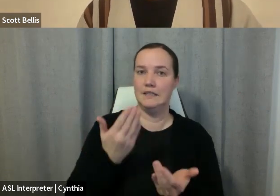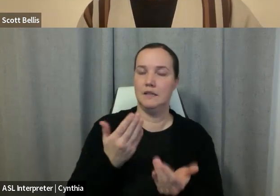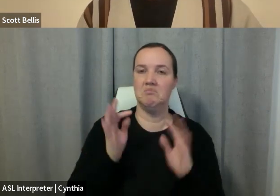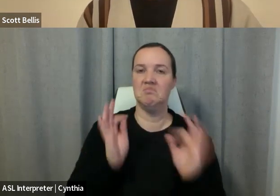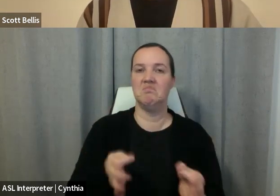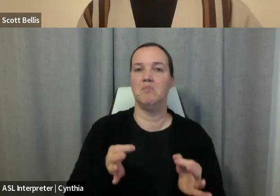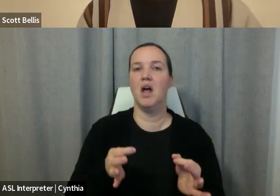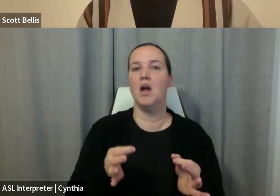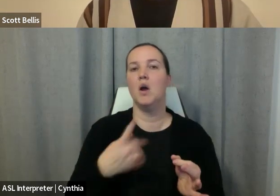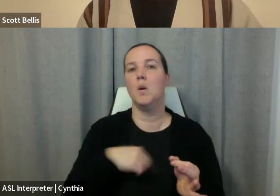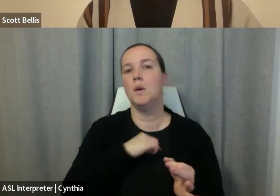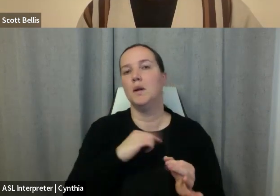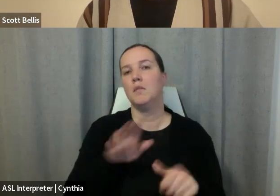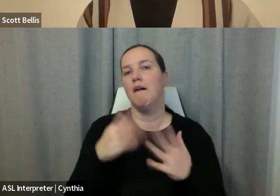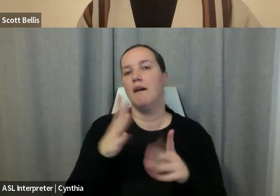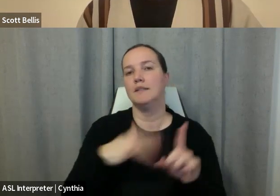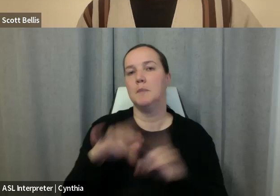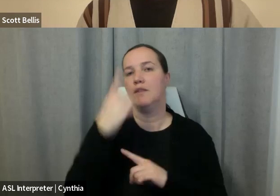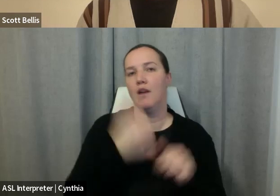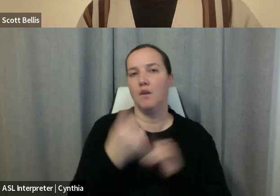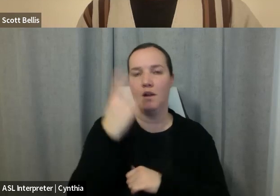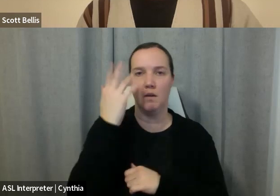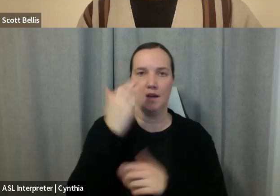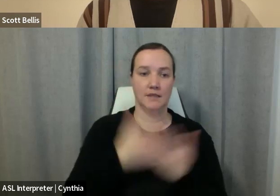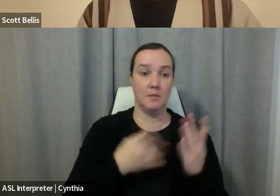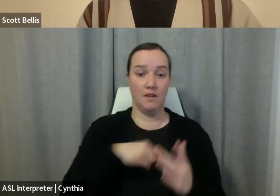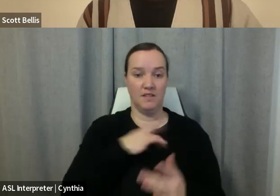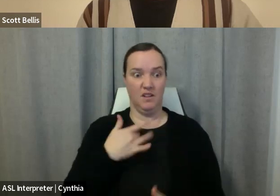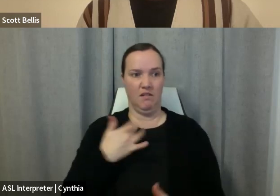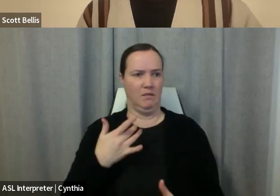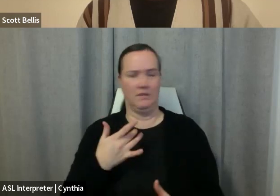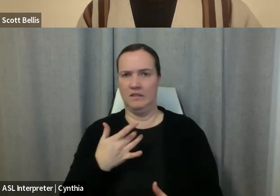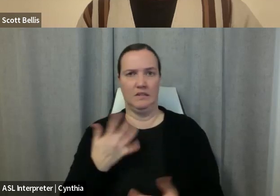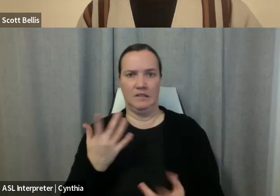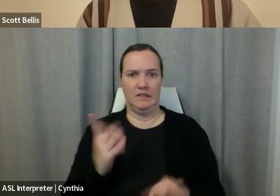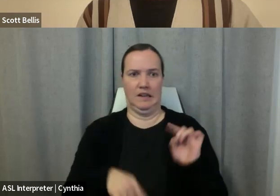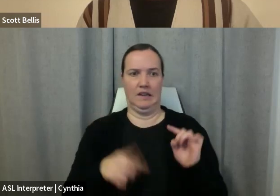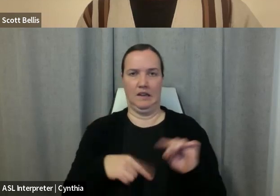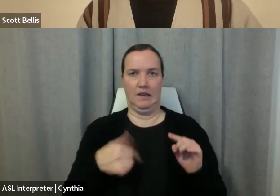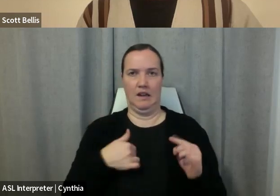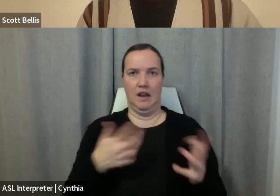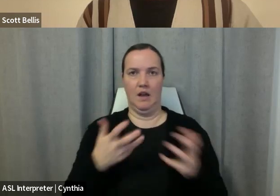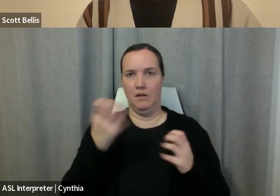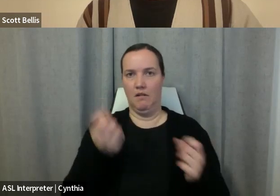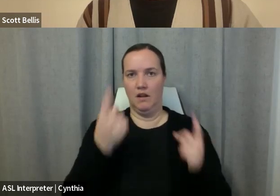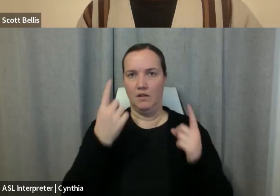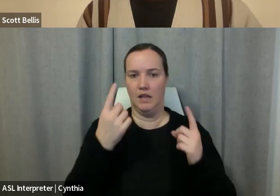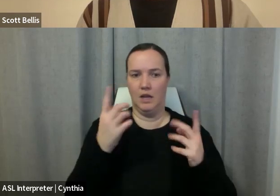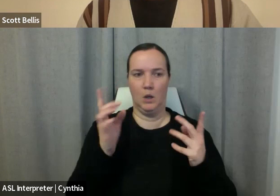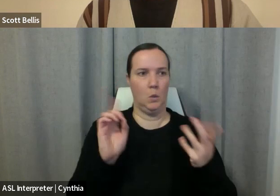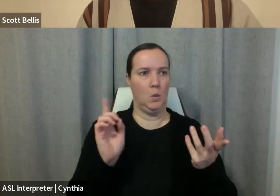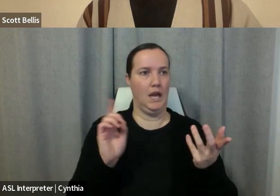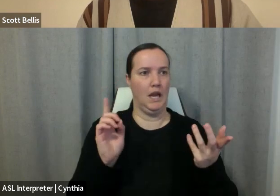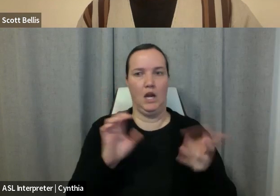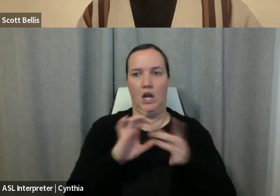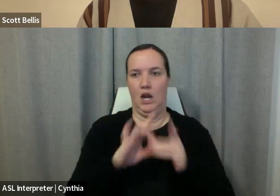let's hold space for everybody, because for some of us, it might be traumatically. But I want to understand, where are we landing in terms of